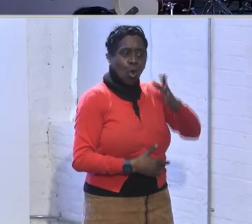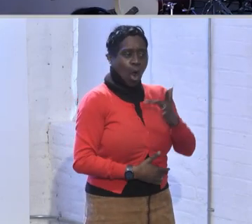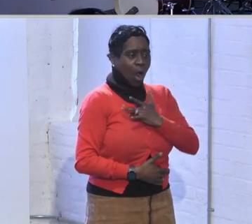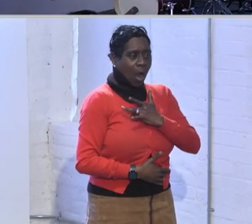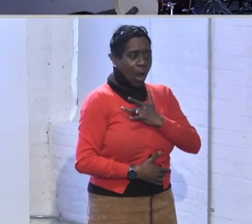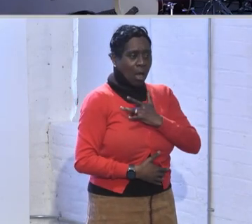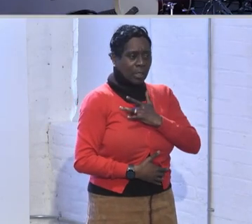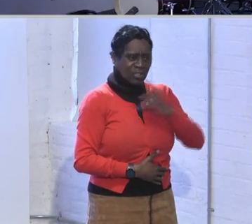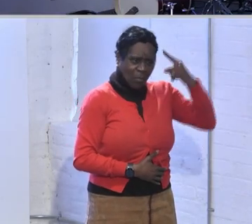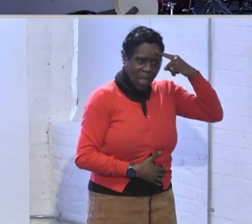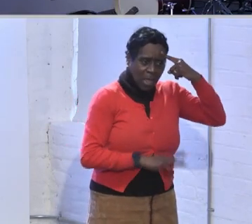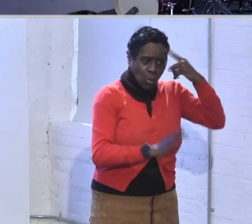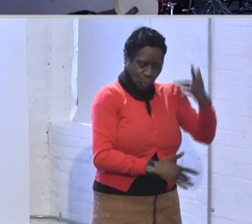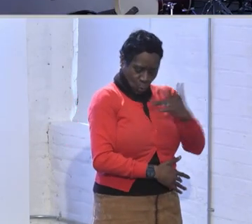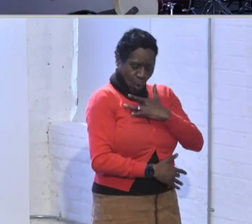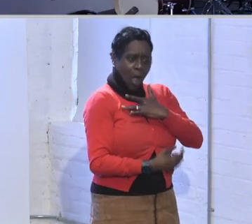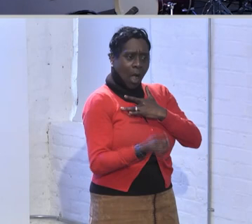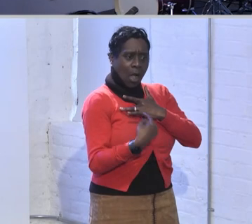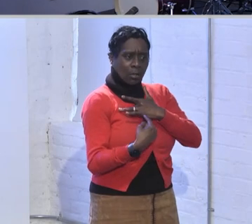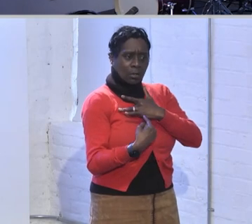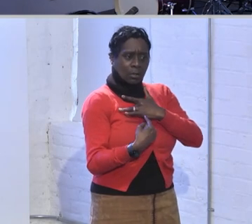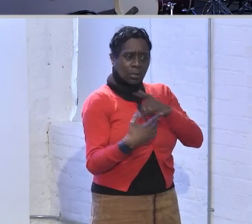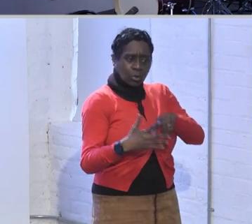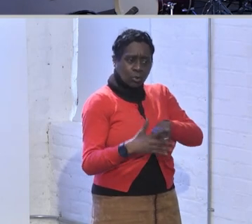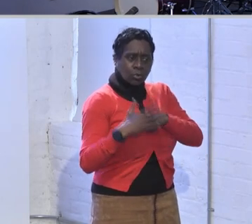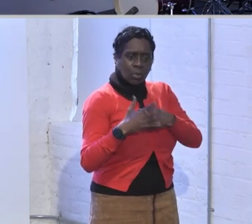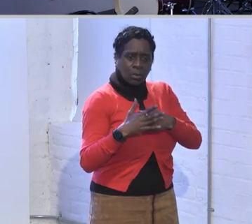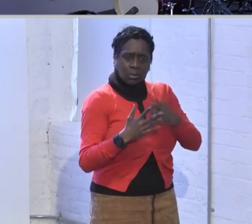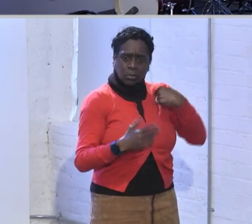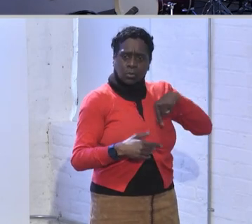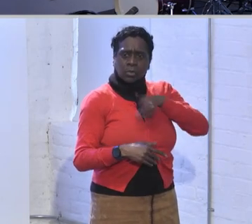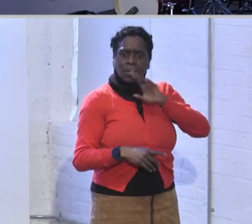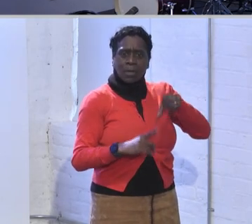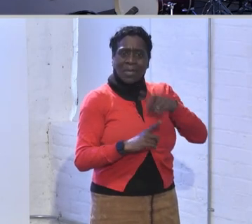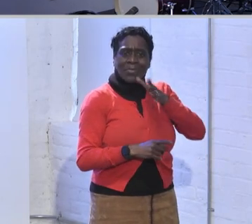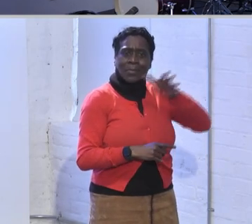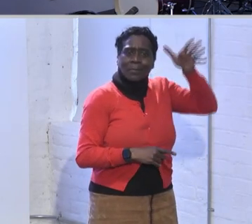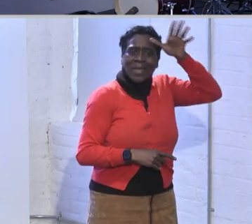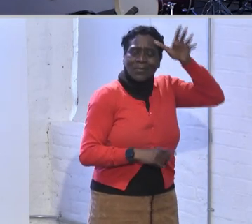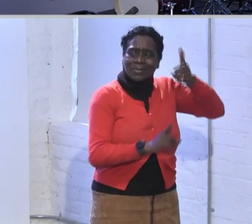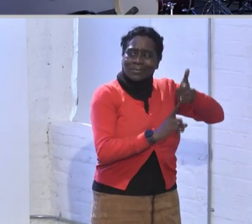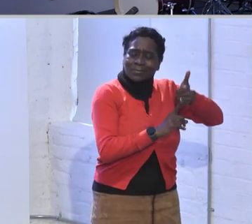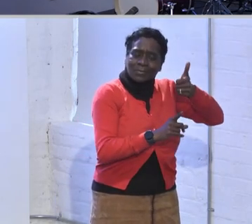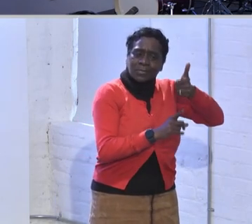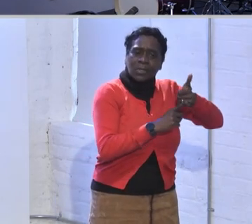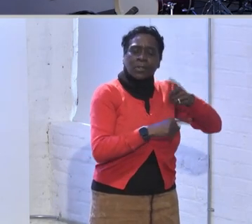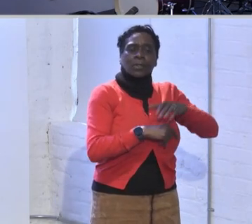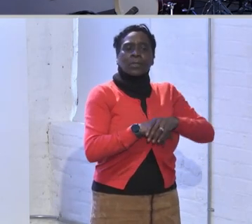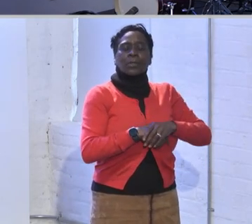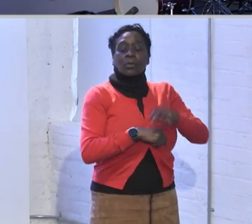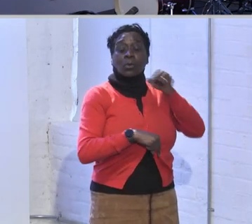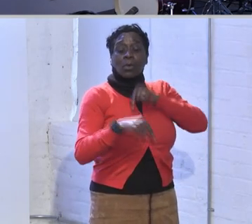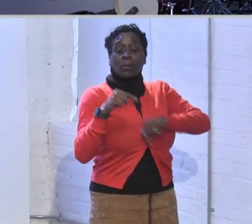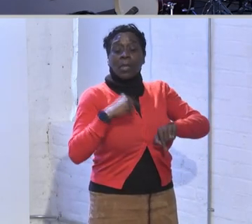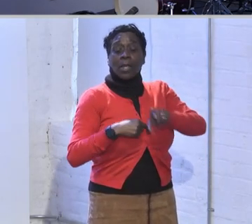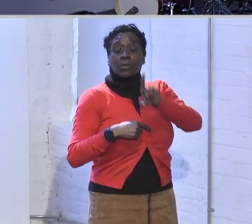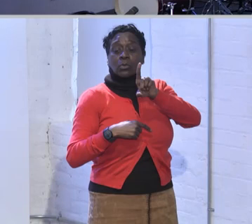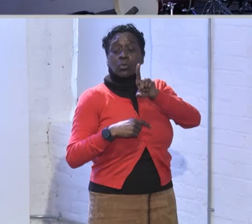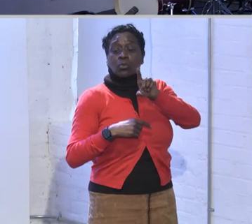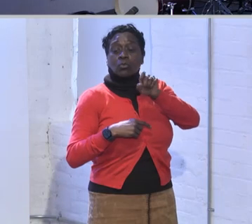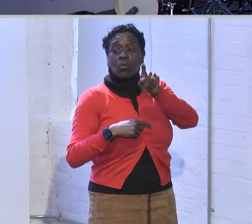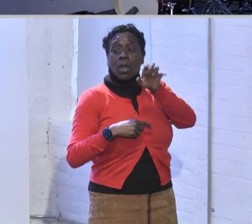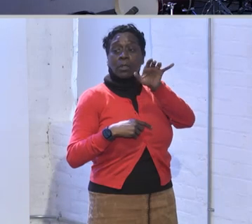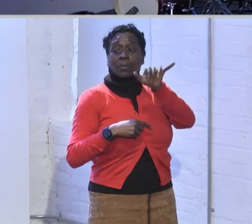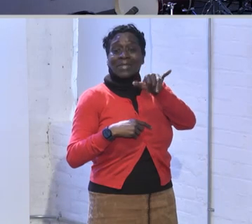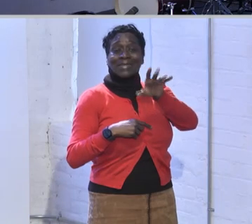Now, interestingly, it starts, as we're talking about the parenting here, look at back to Deuteronomy chapter 6